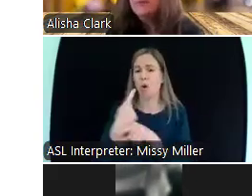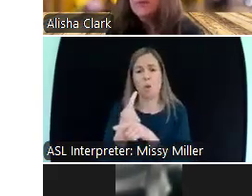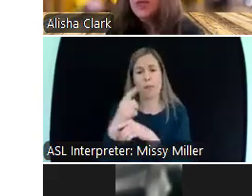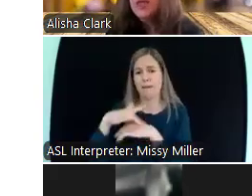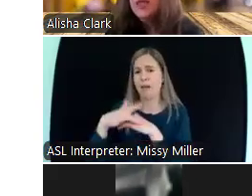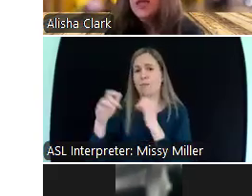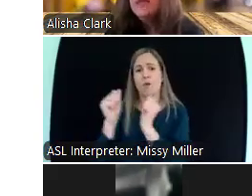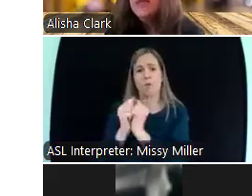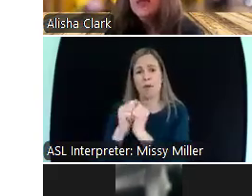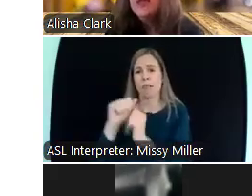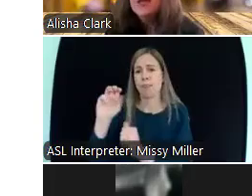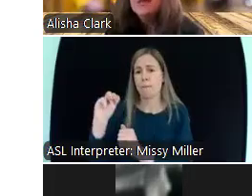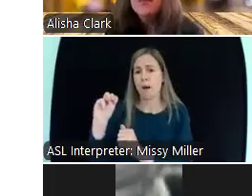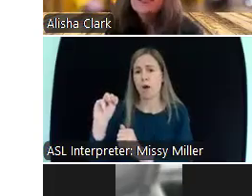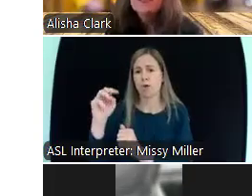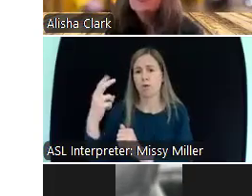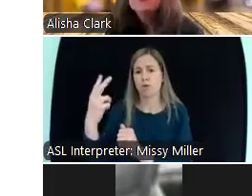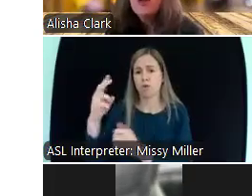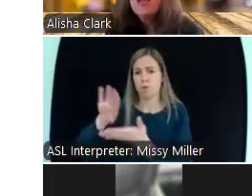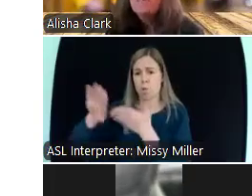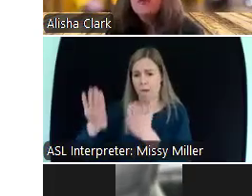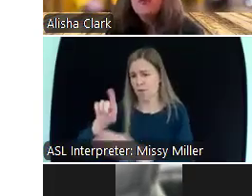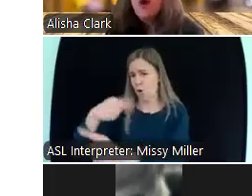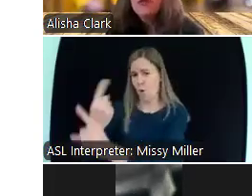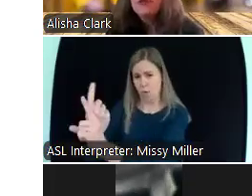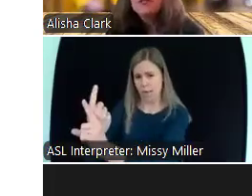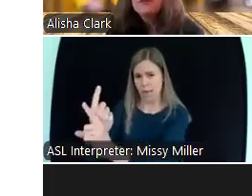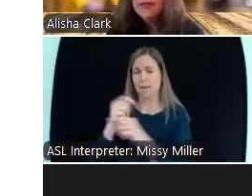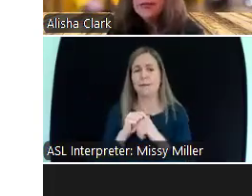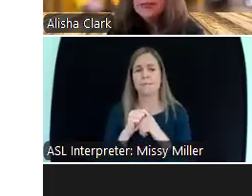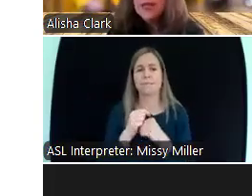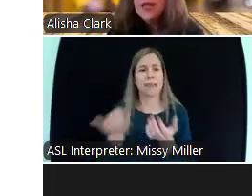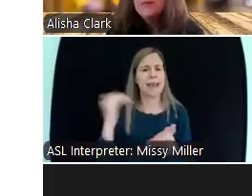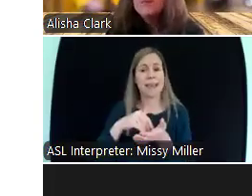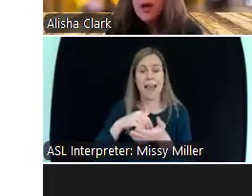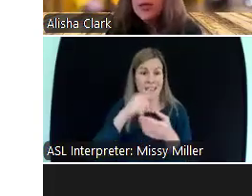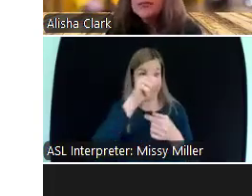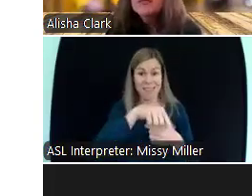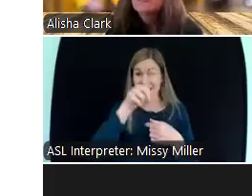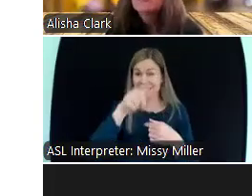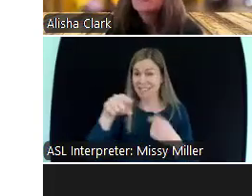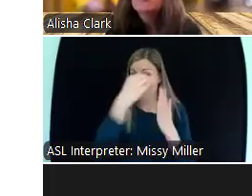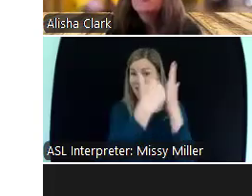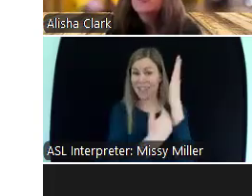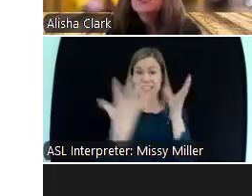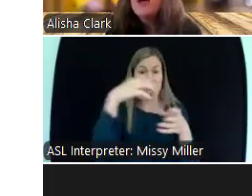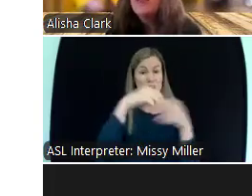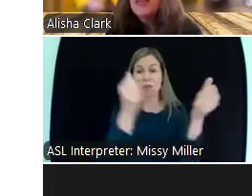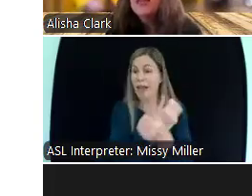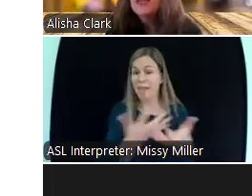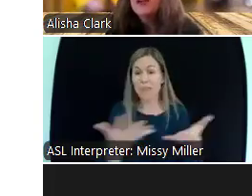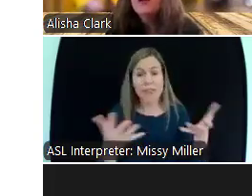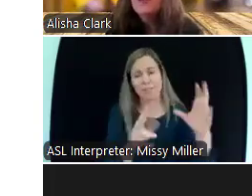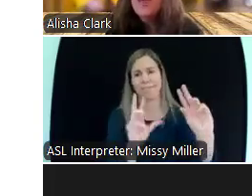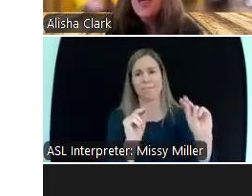program. And then, like I said, this is not a full all-inclusive list, but we do have a